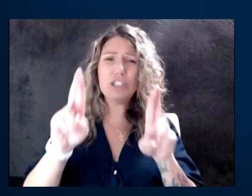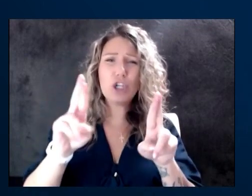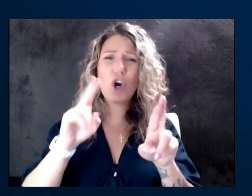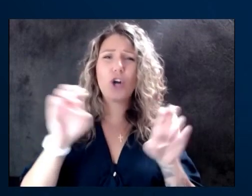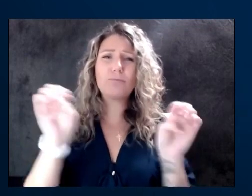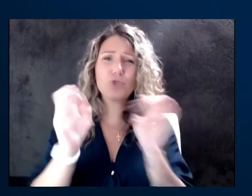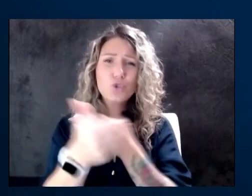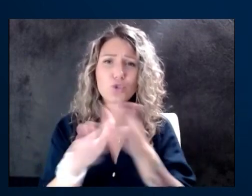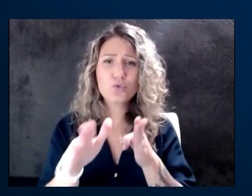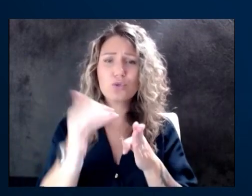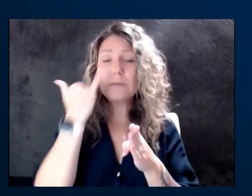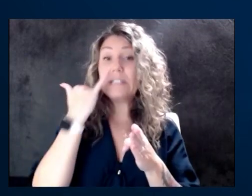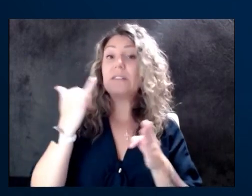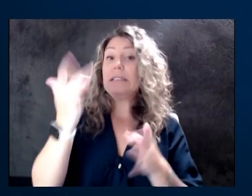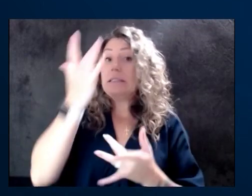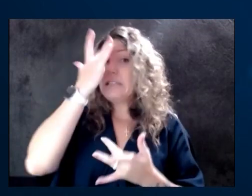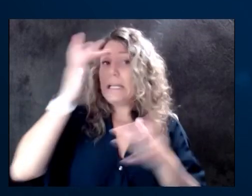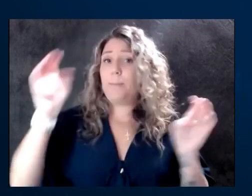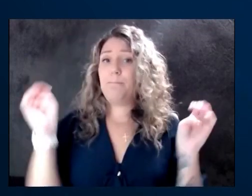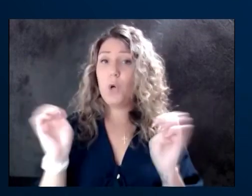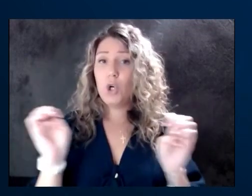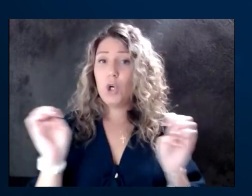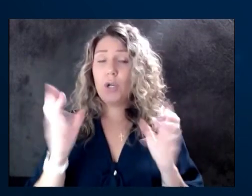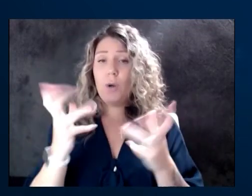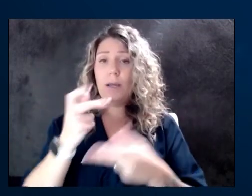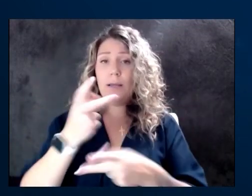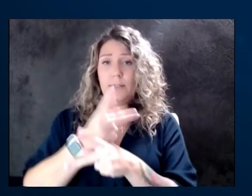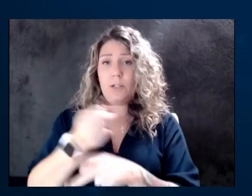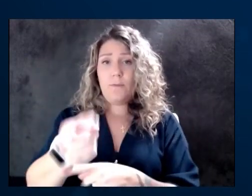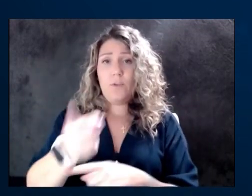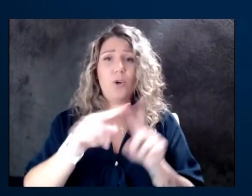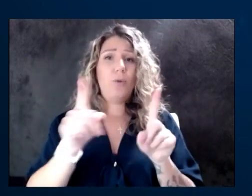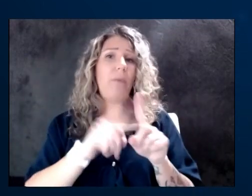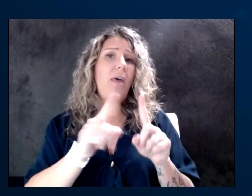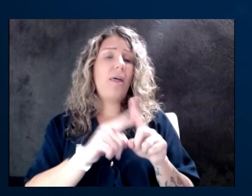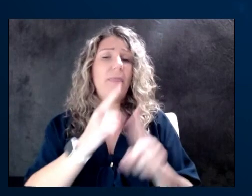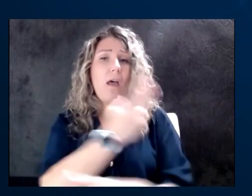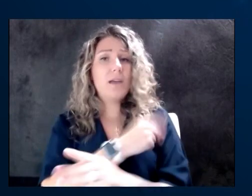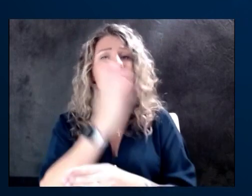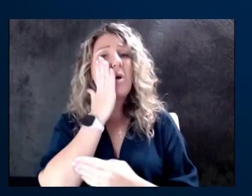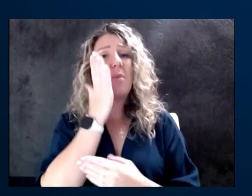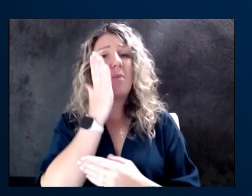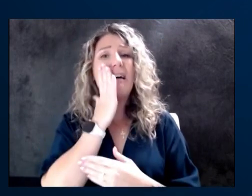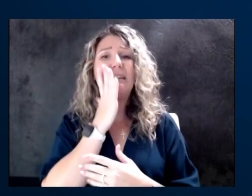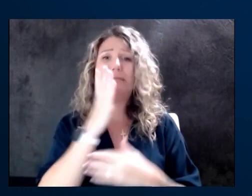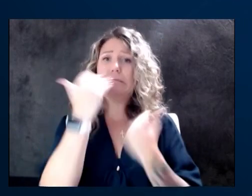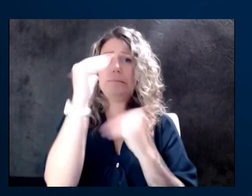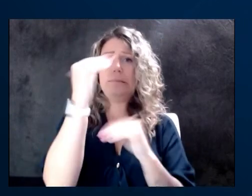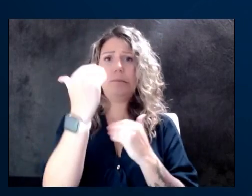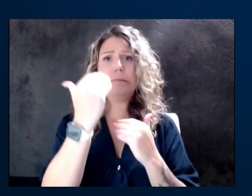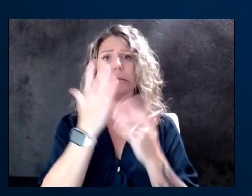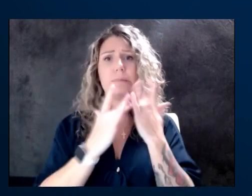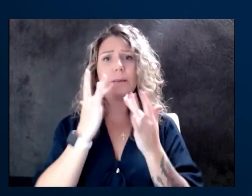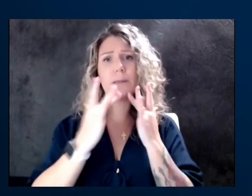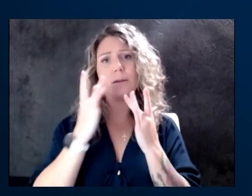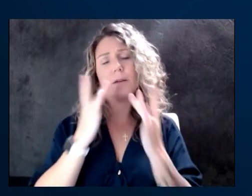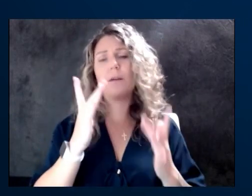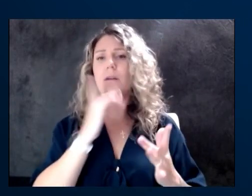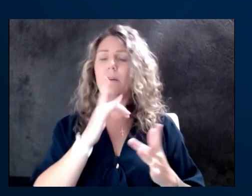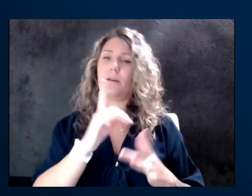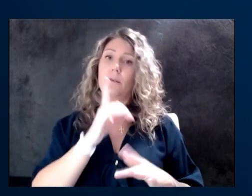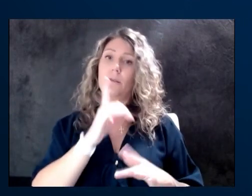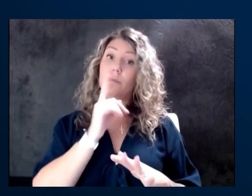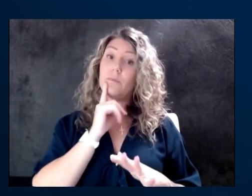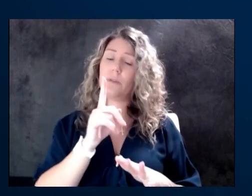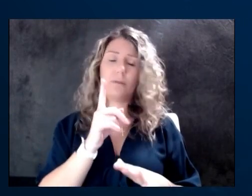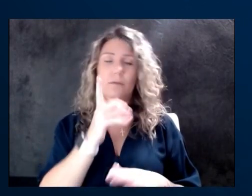care. We want to take care of you, but because hospital beds are in short supply right now, our staff, as you have heard us talk about, is stretched very, very thin. You may have